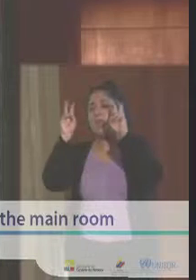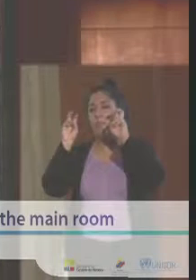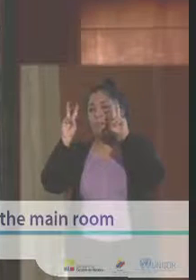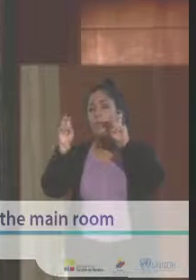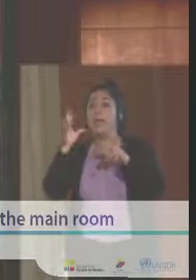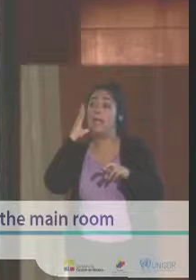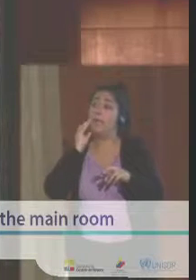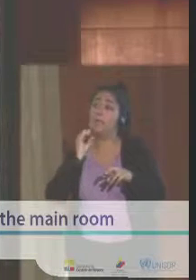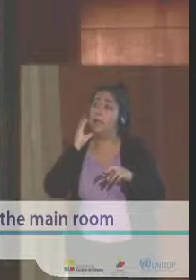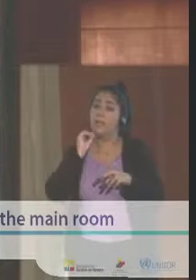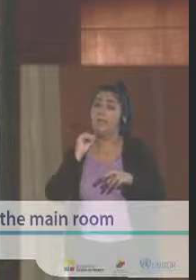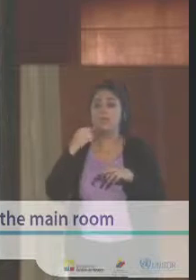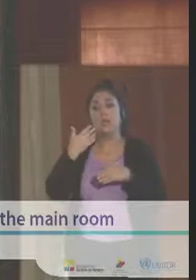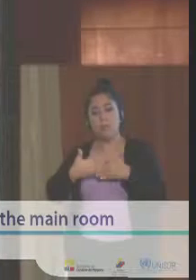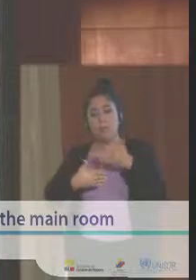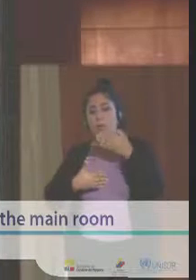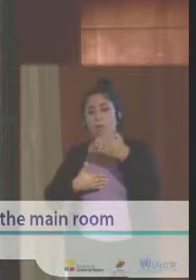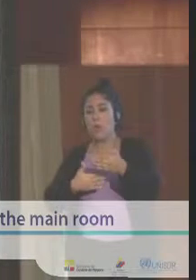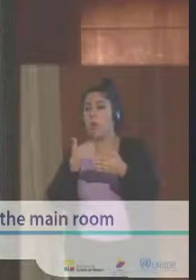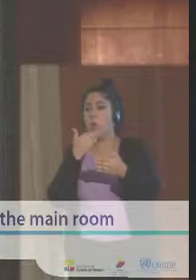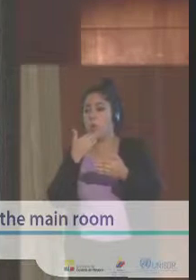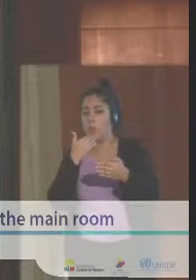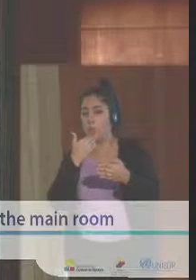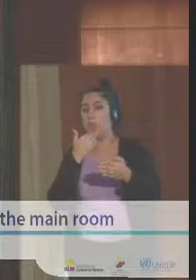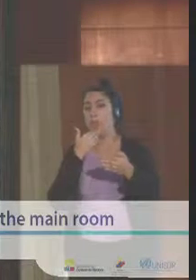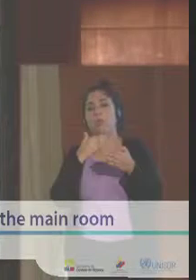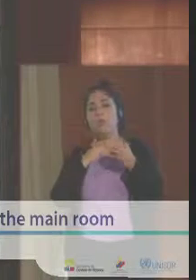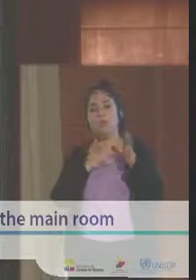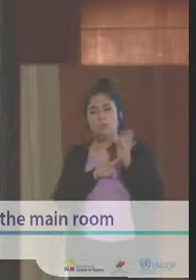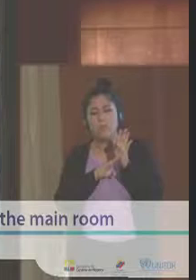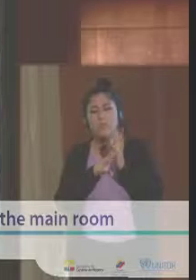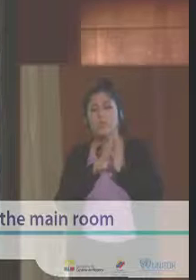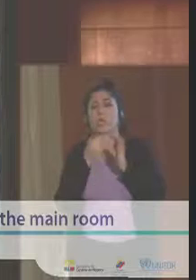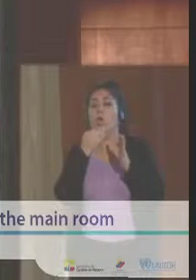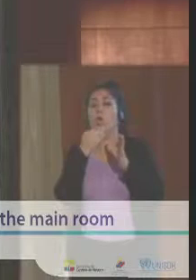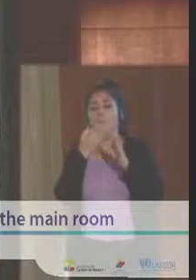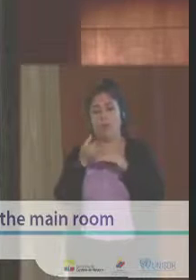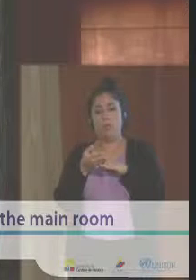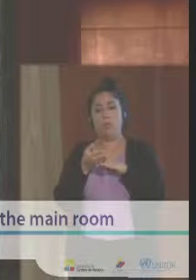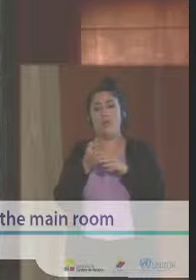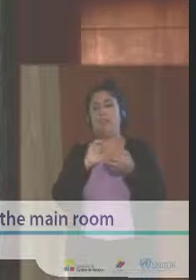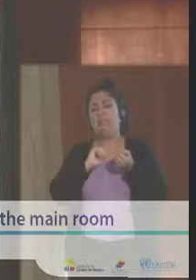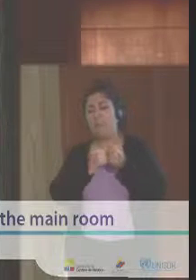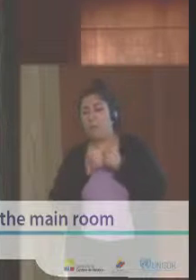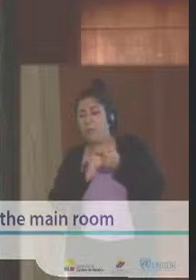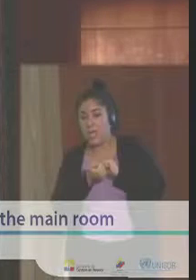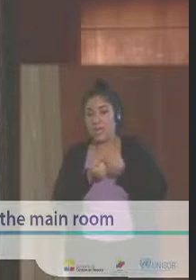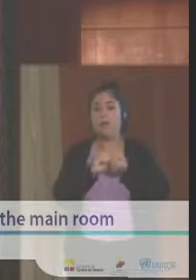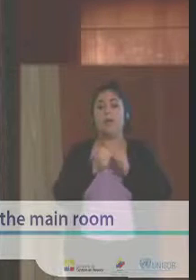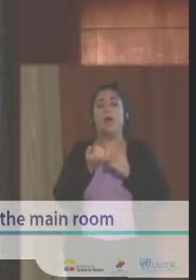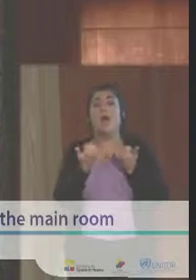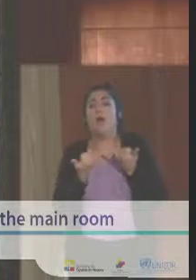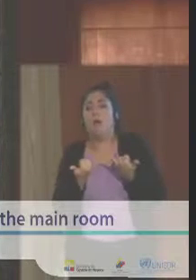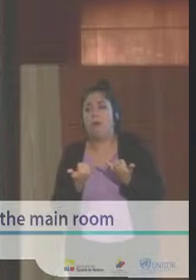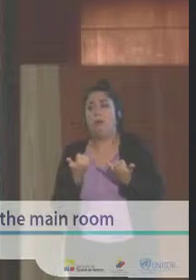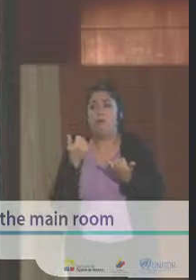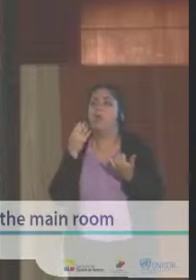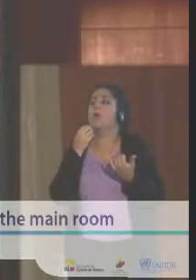Experiences in Processes to Recover Services Post-Disaster in